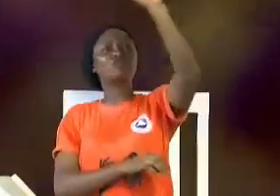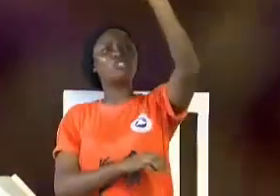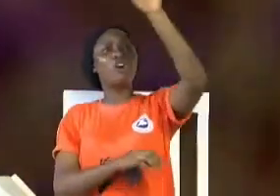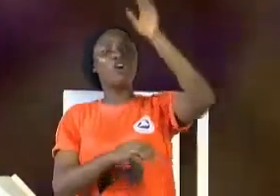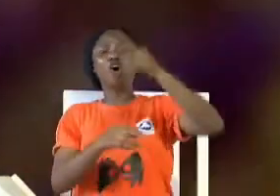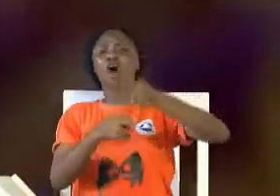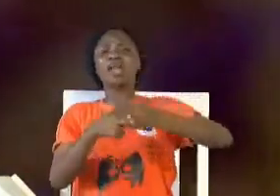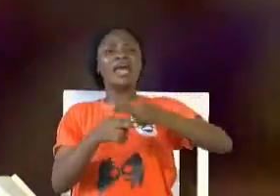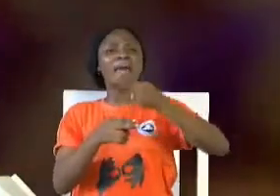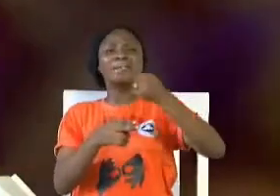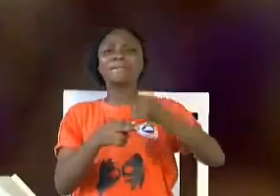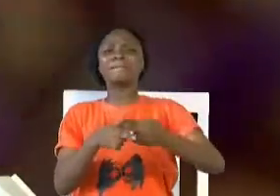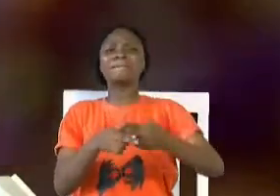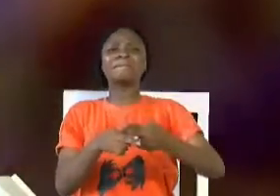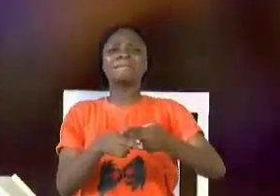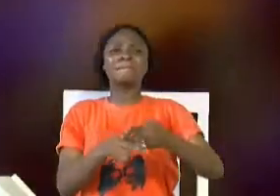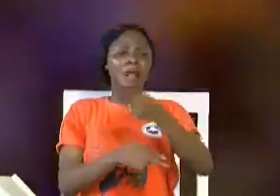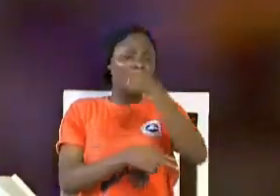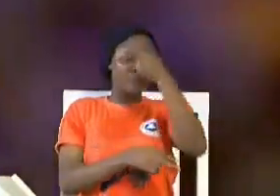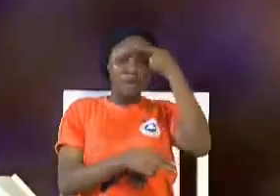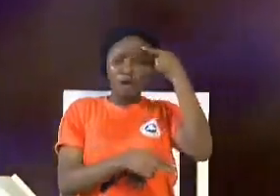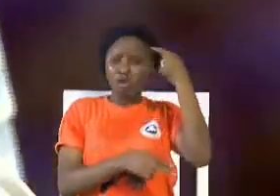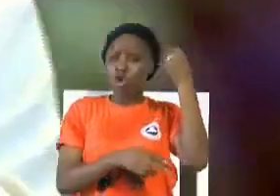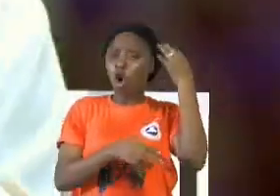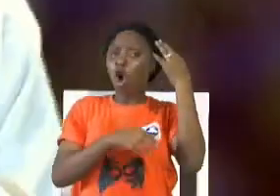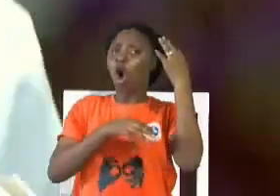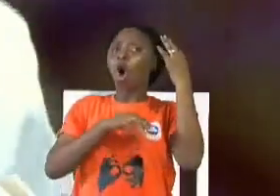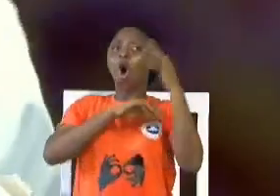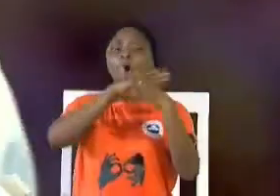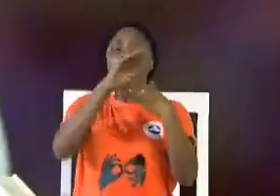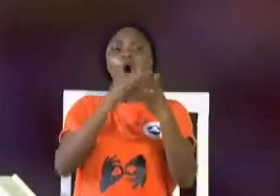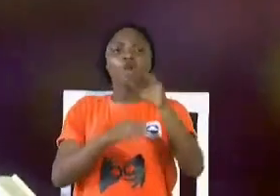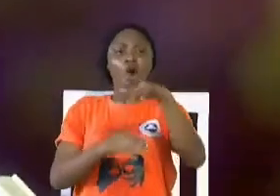Excellent is your name, because all other gods,